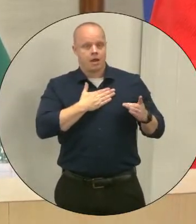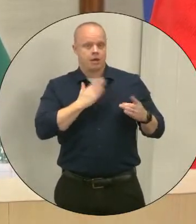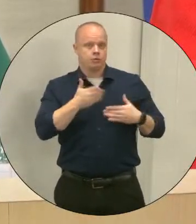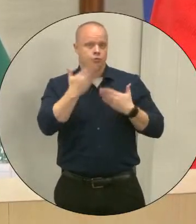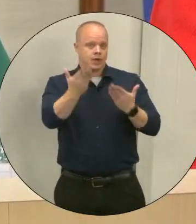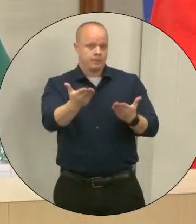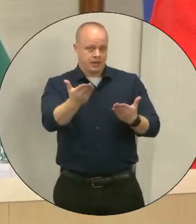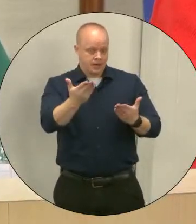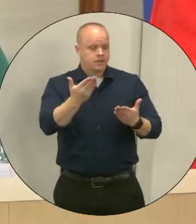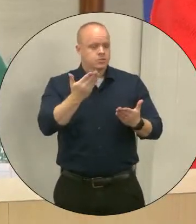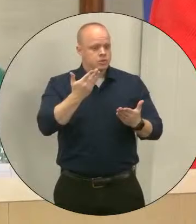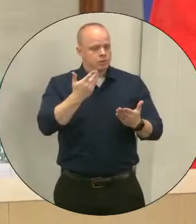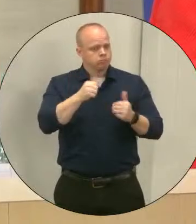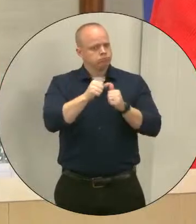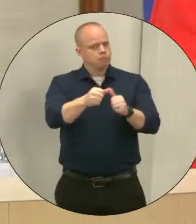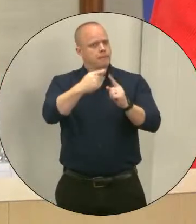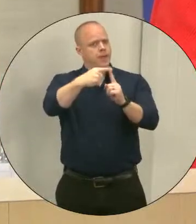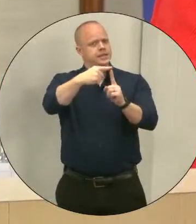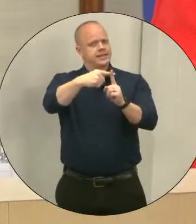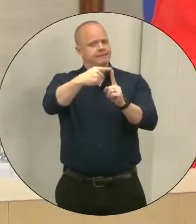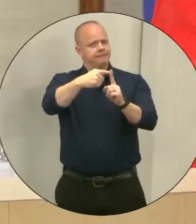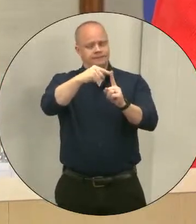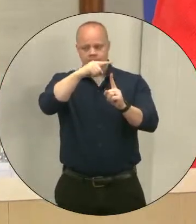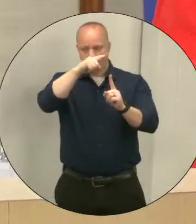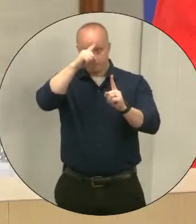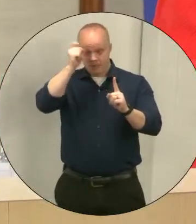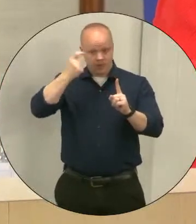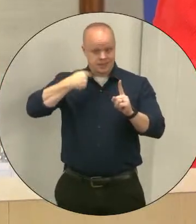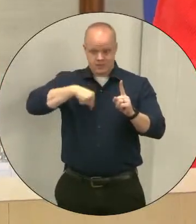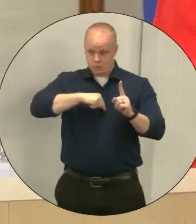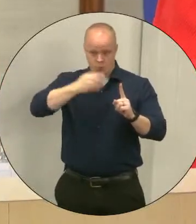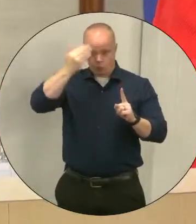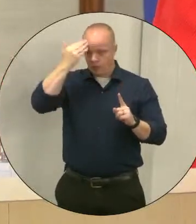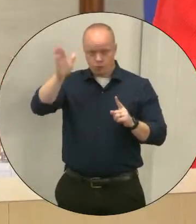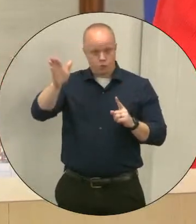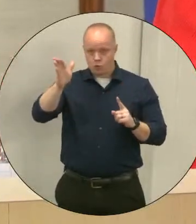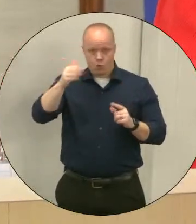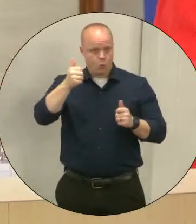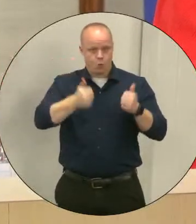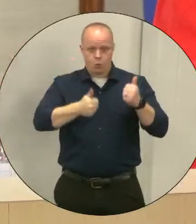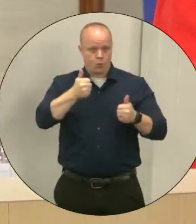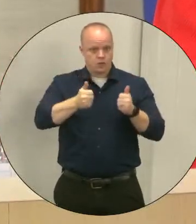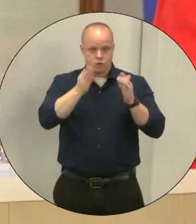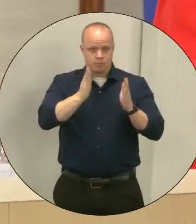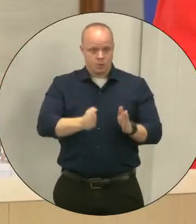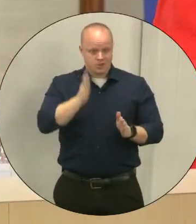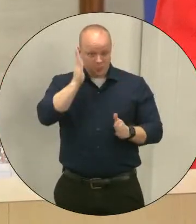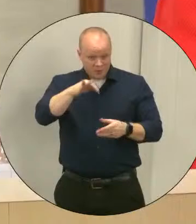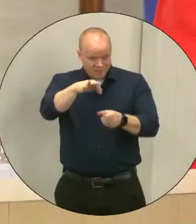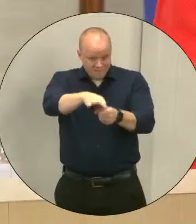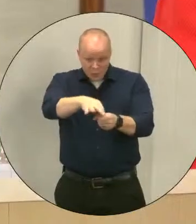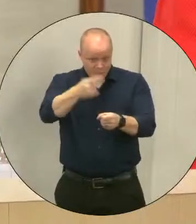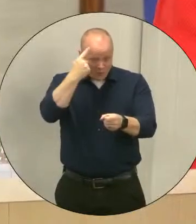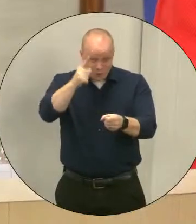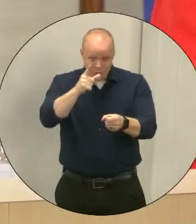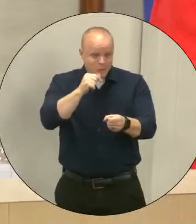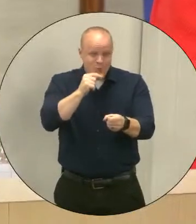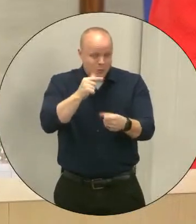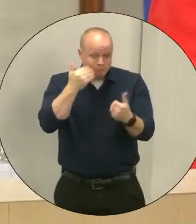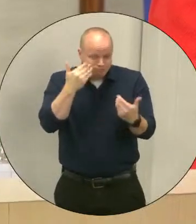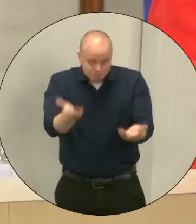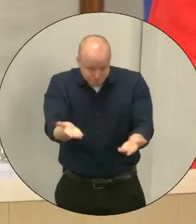recommendation is that we stay positive because we don't know which person we're going to vote for,